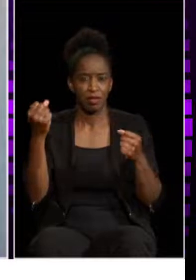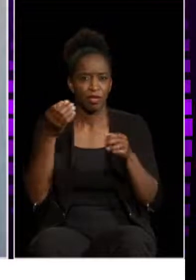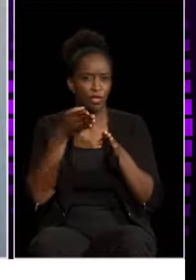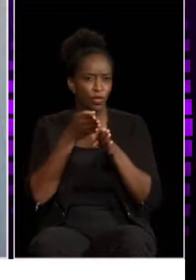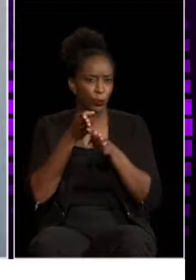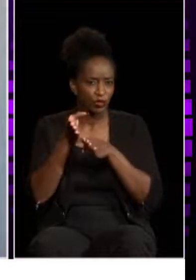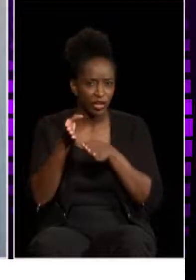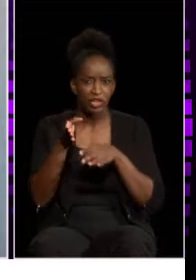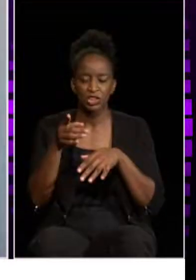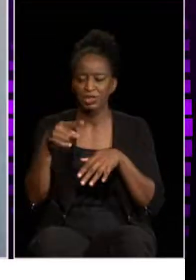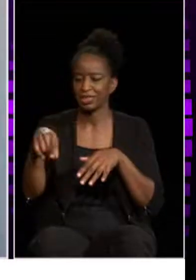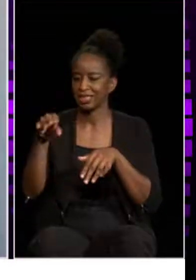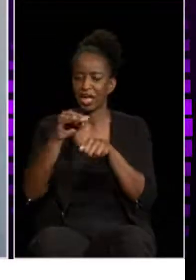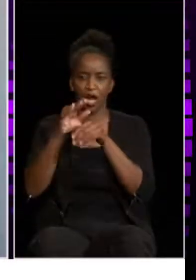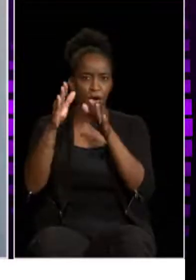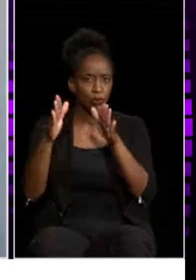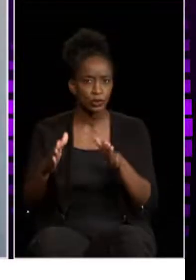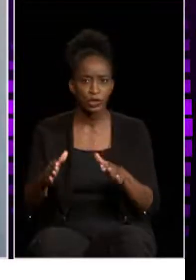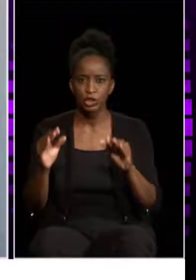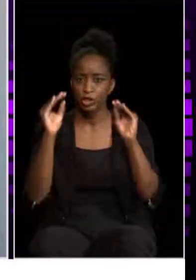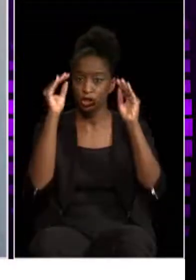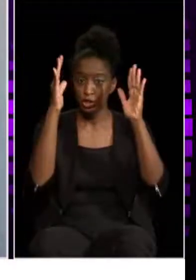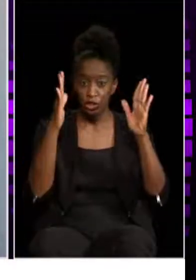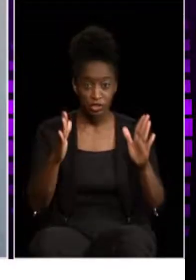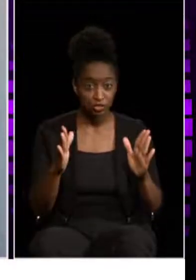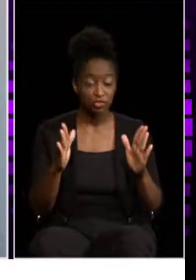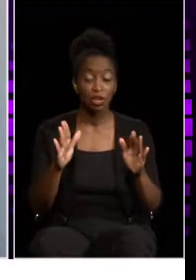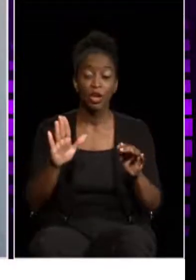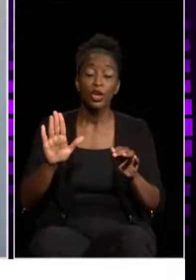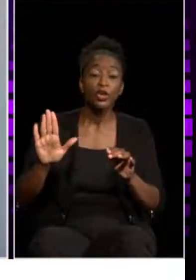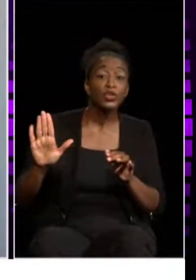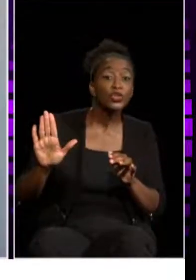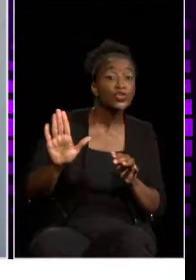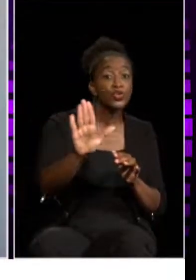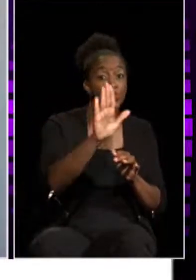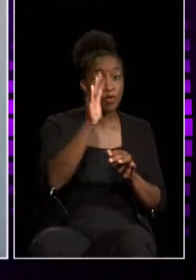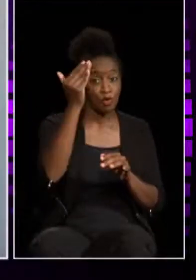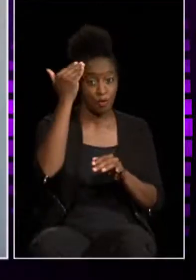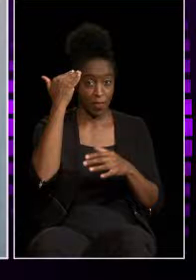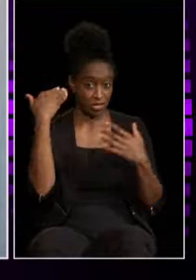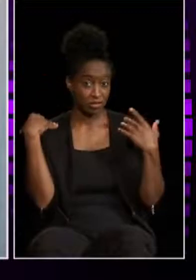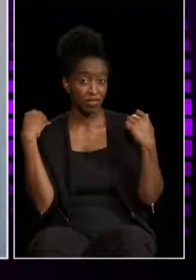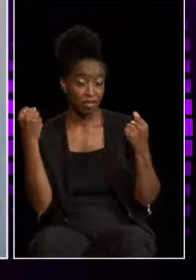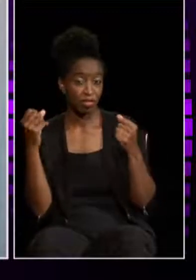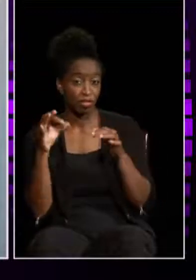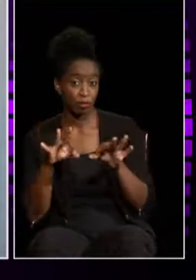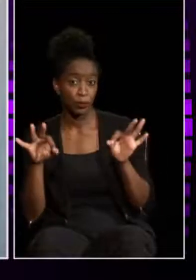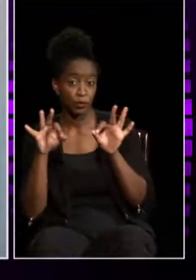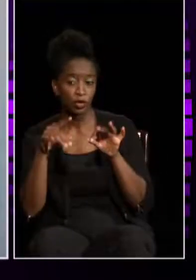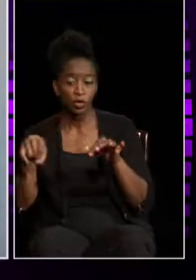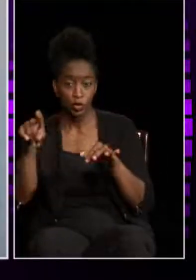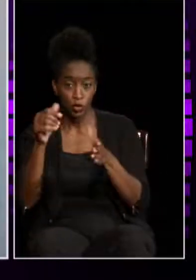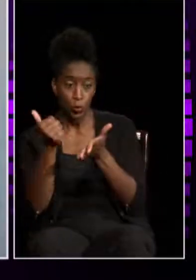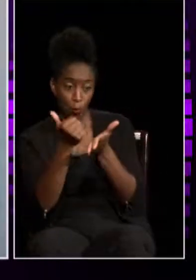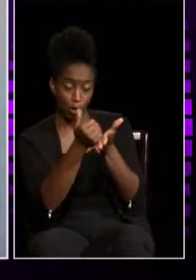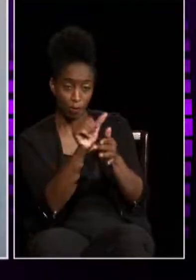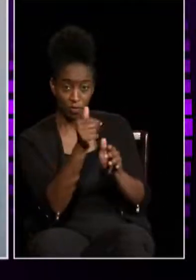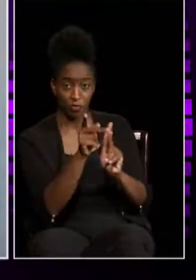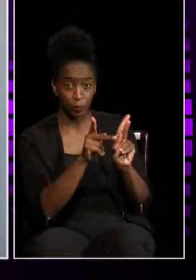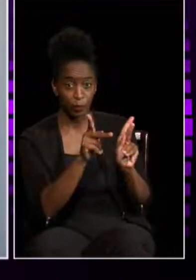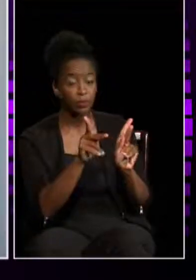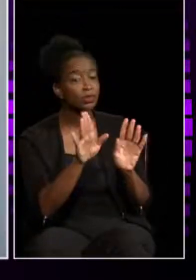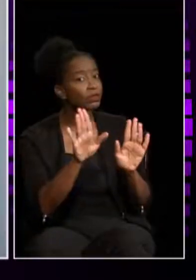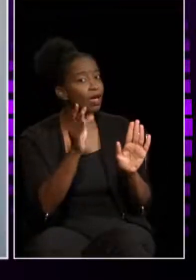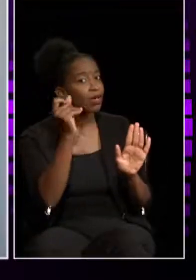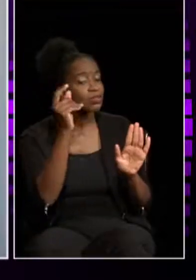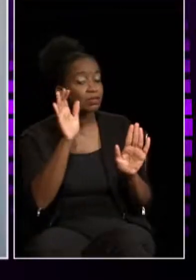and psychologists. Your mental health is as important as your client's mental health. Ensure that you seek